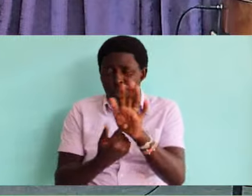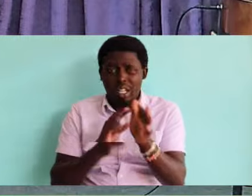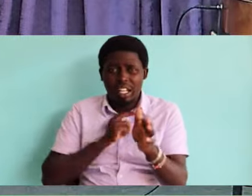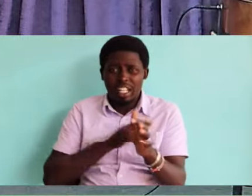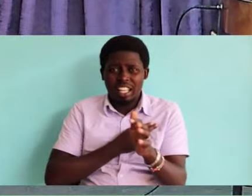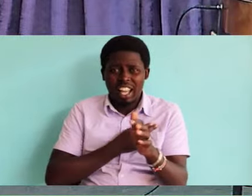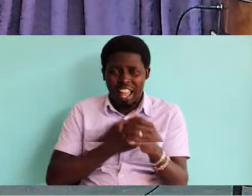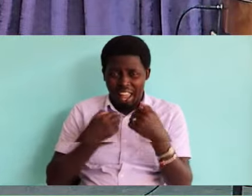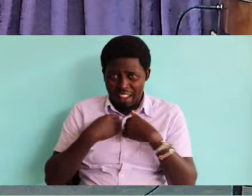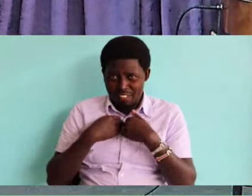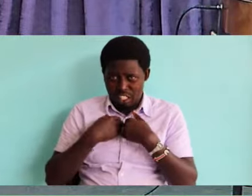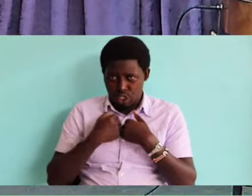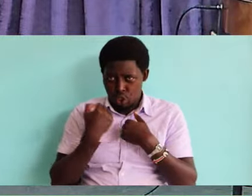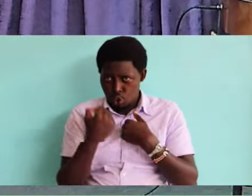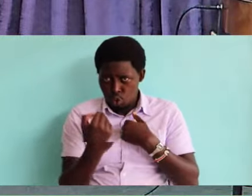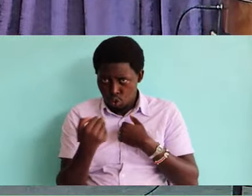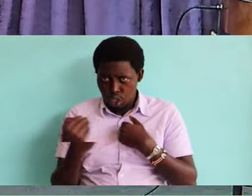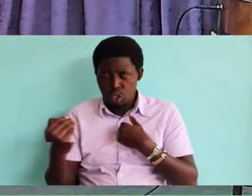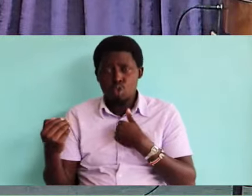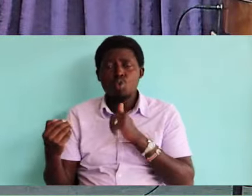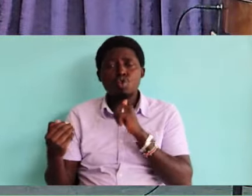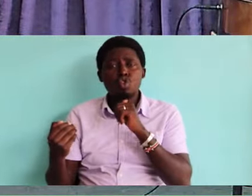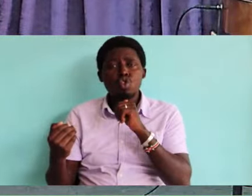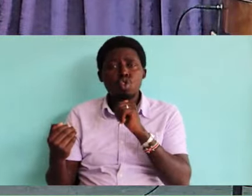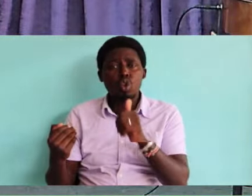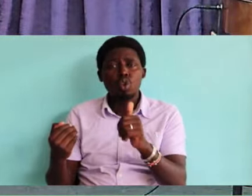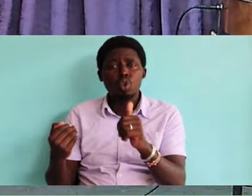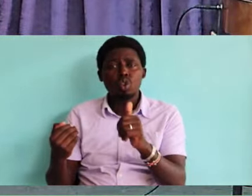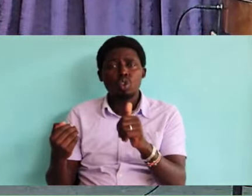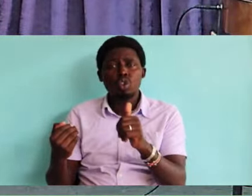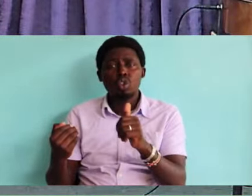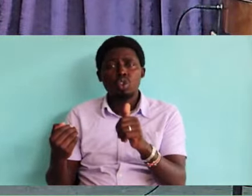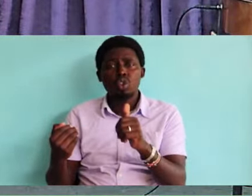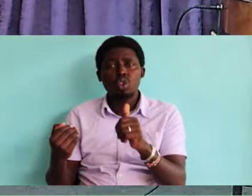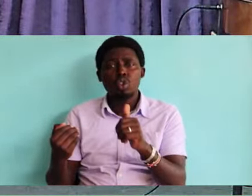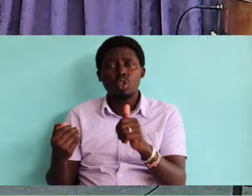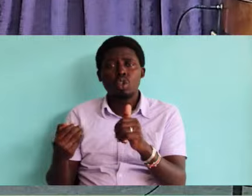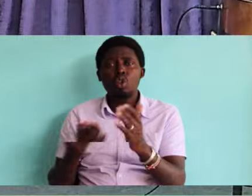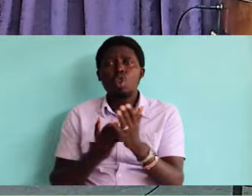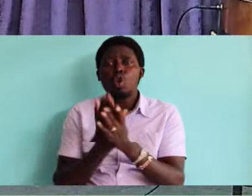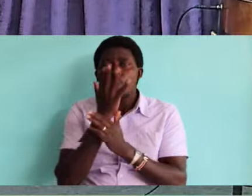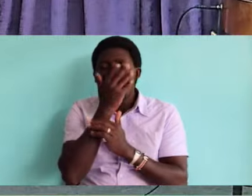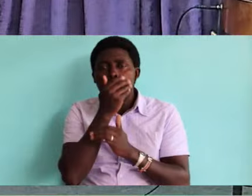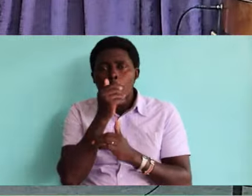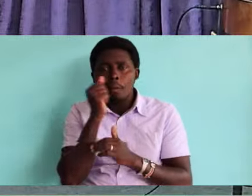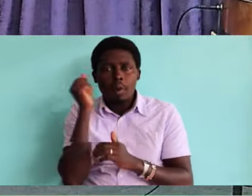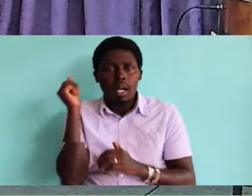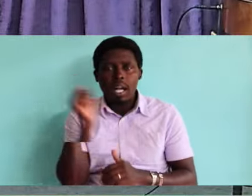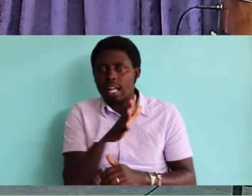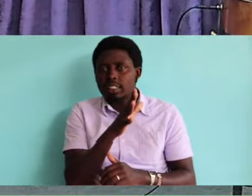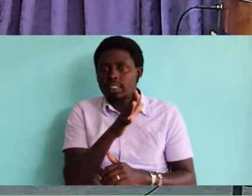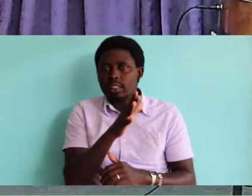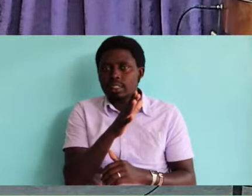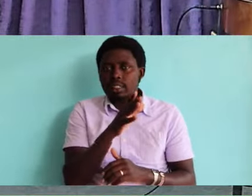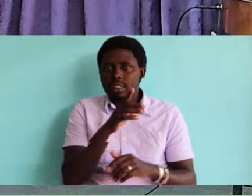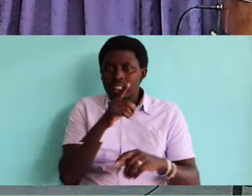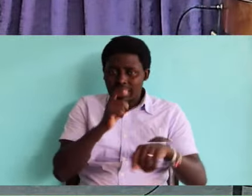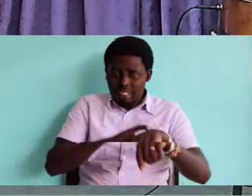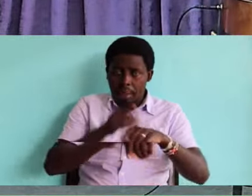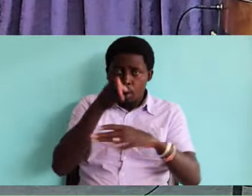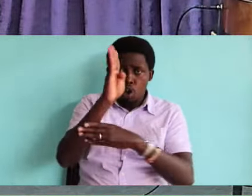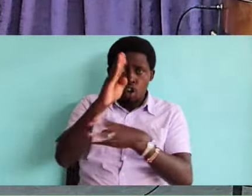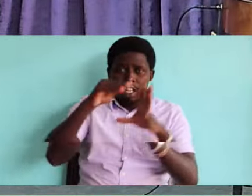Having children was not as a result of the curse. When God created Adam and